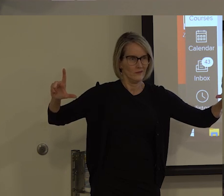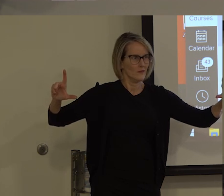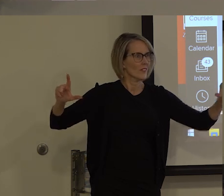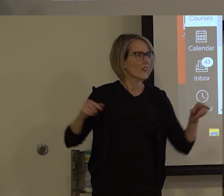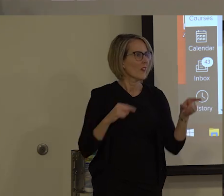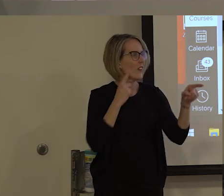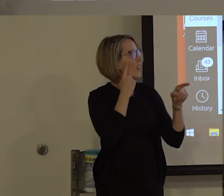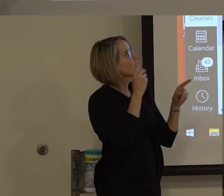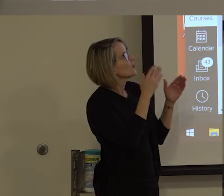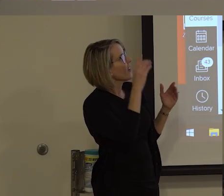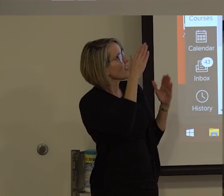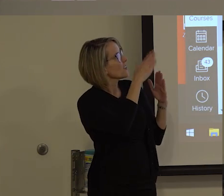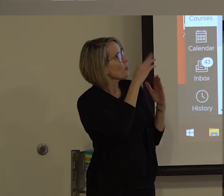that?